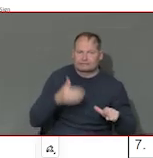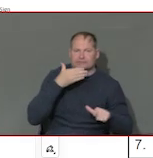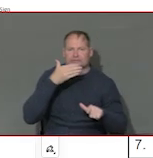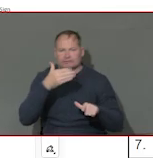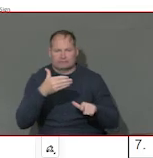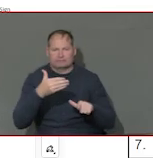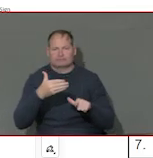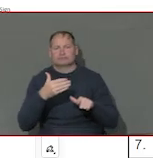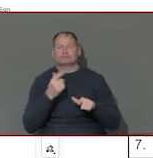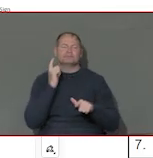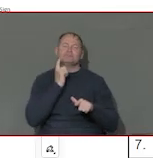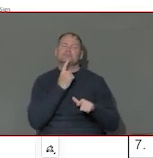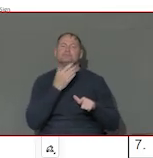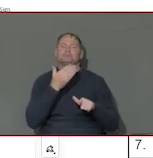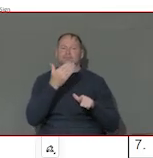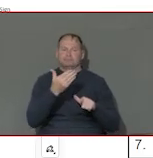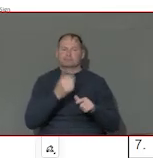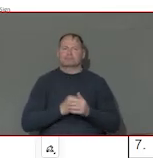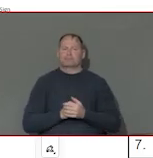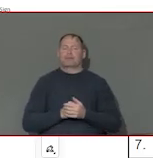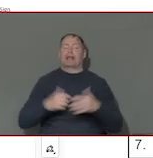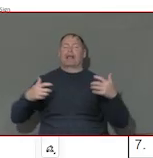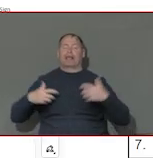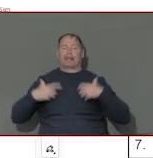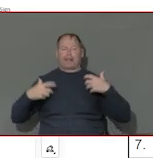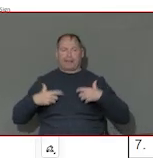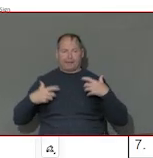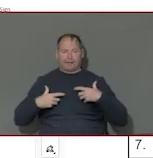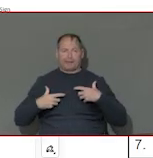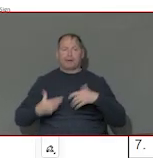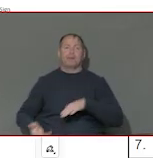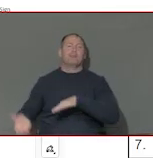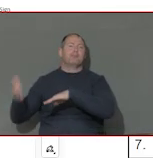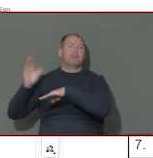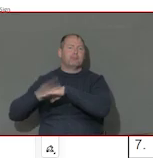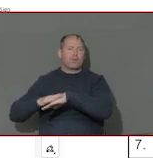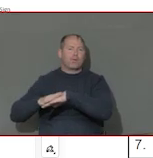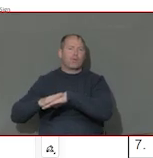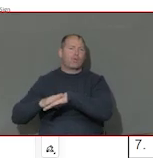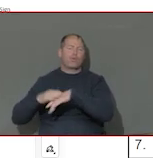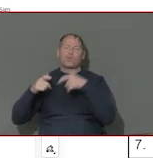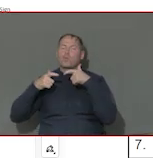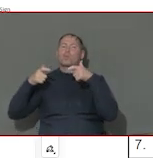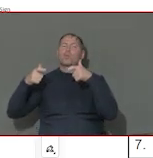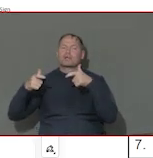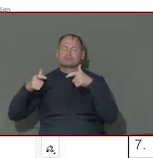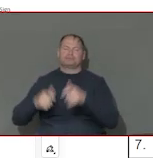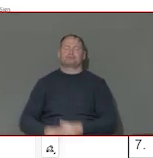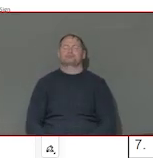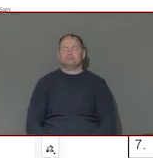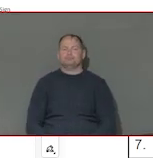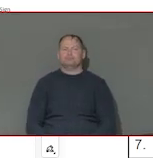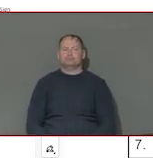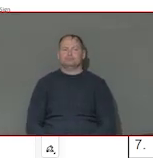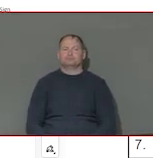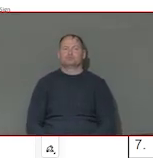protruding jaws, and then for other primates, it's more protruding jaws. So you